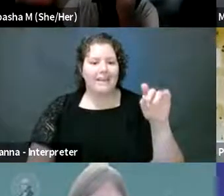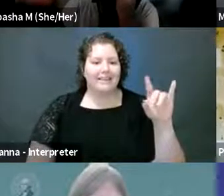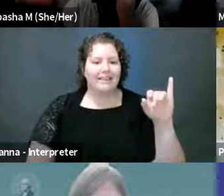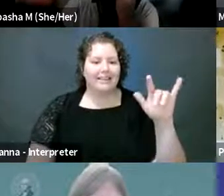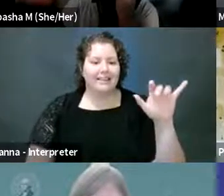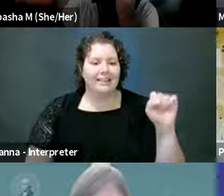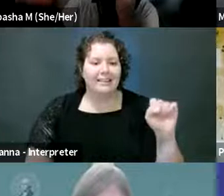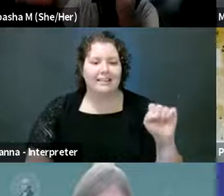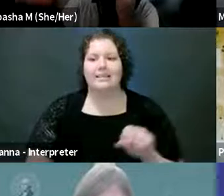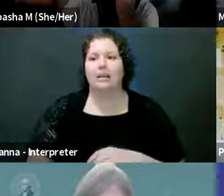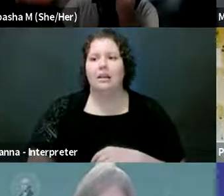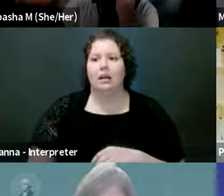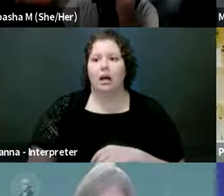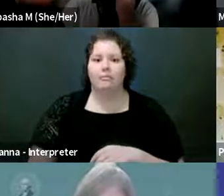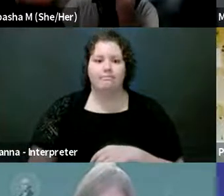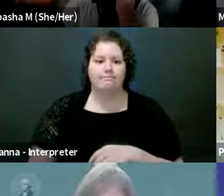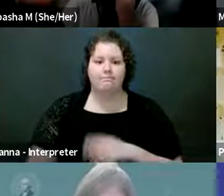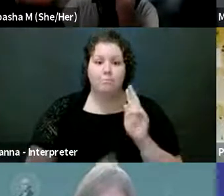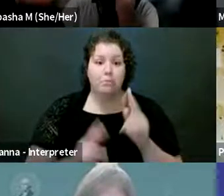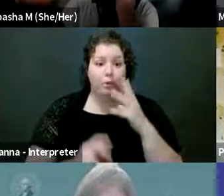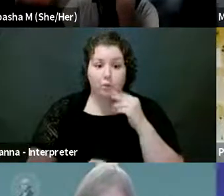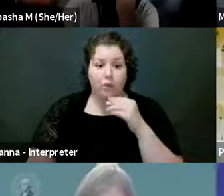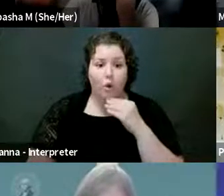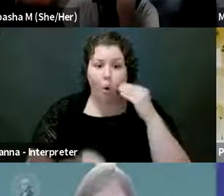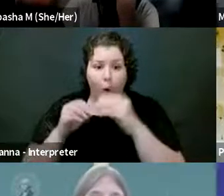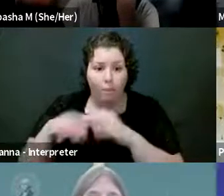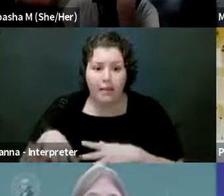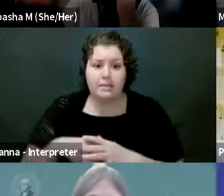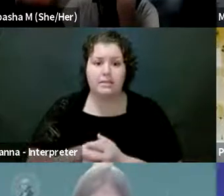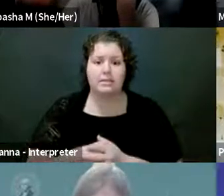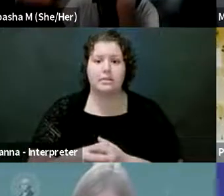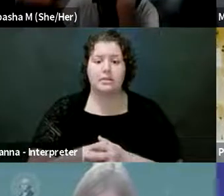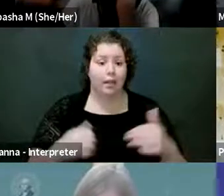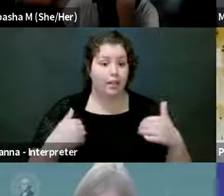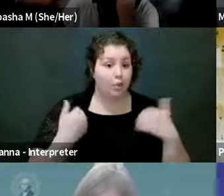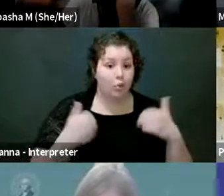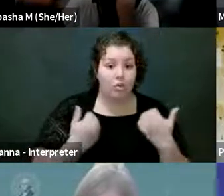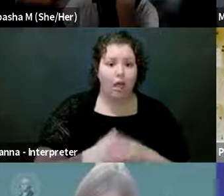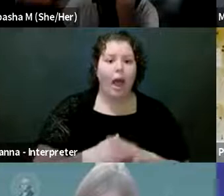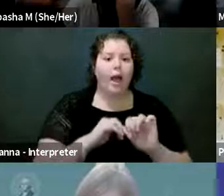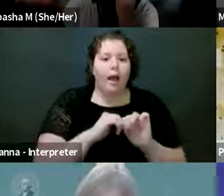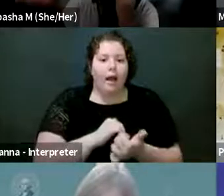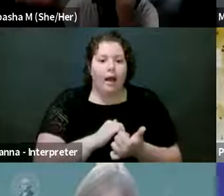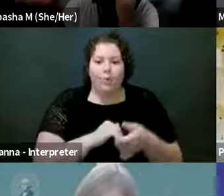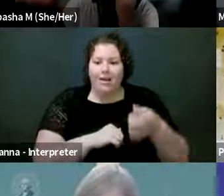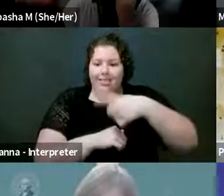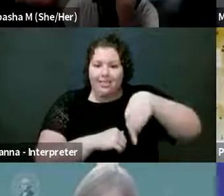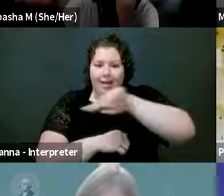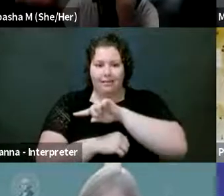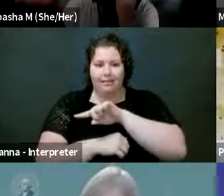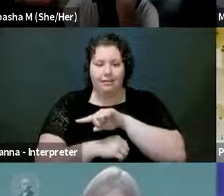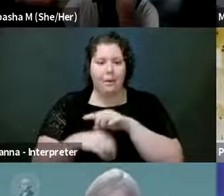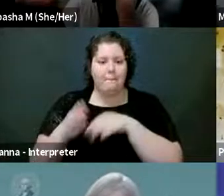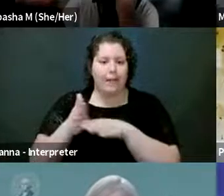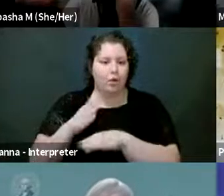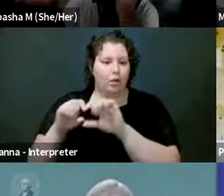adolescents, or maybe people who are experiencing homelessness, and how our current crisis response systems kind of, how they experience and walk through that system from